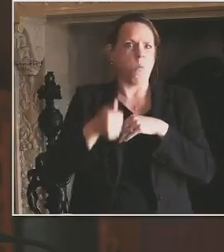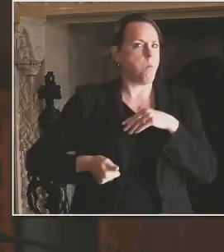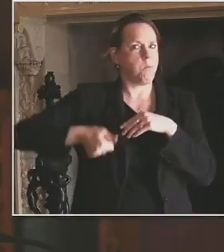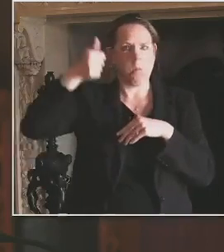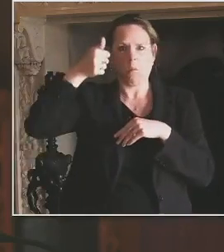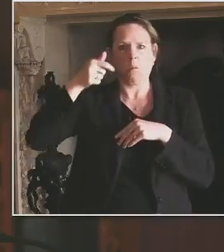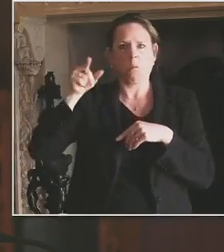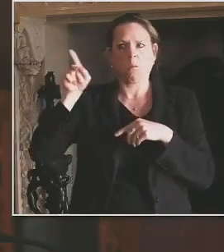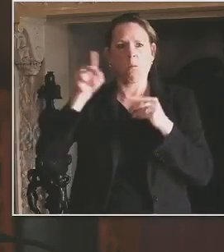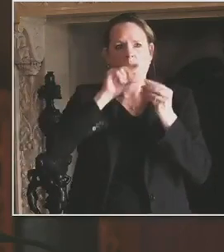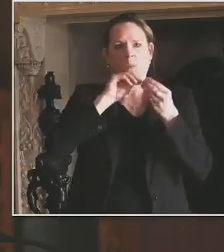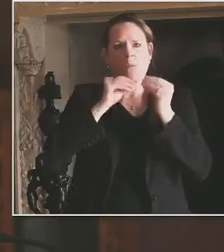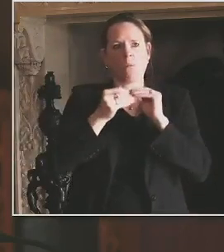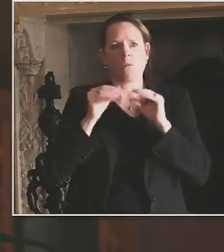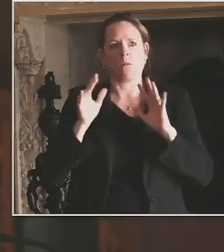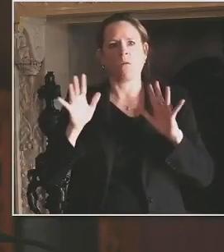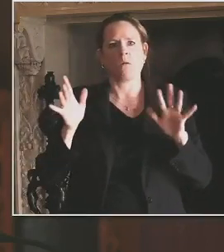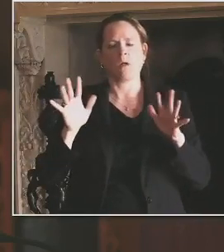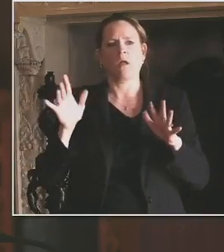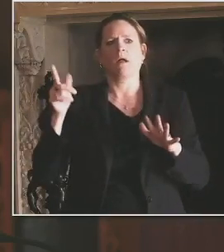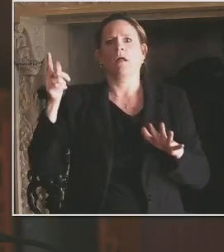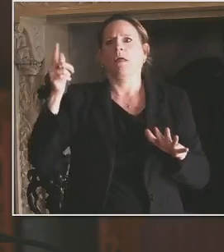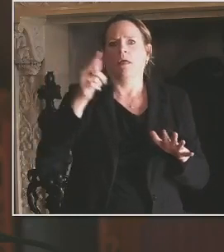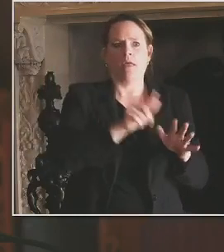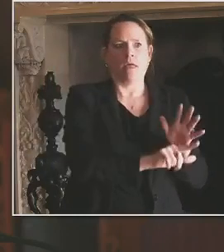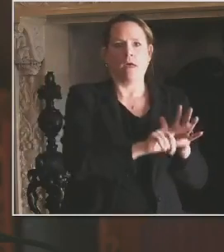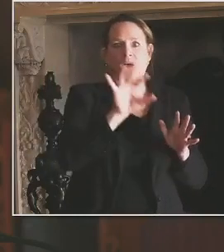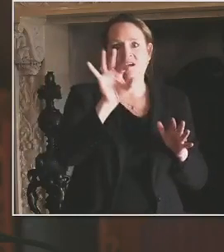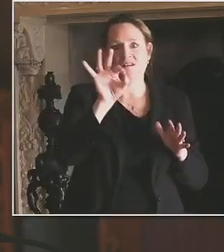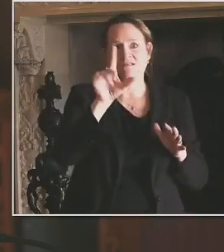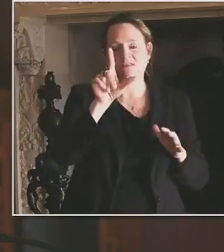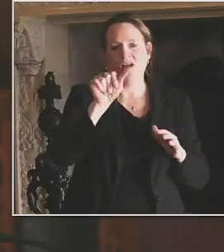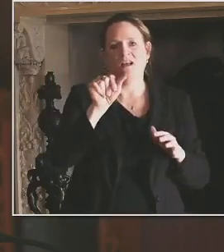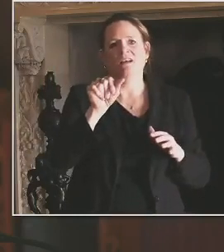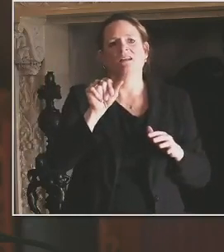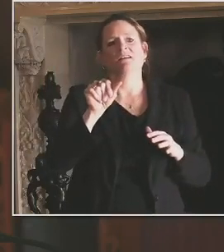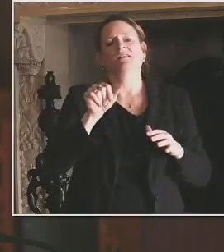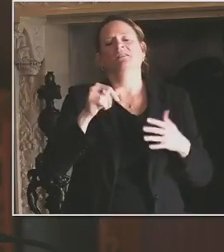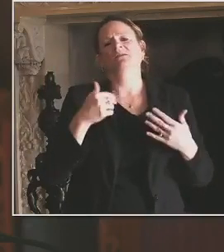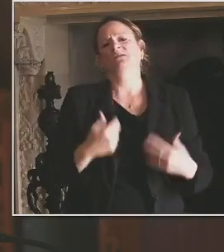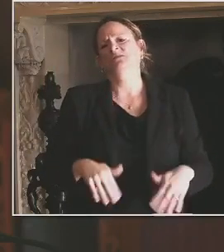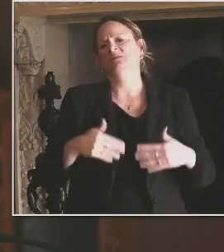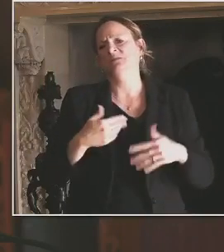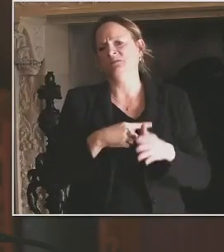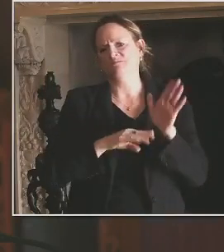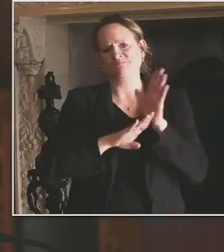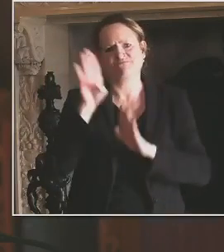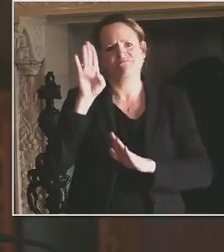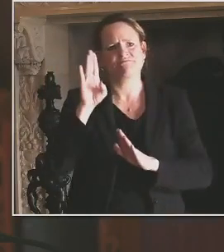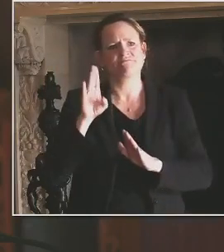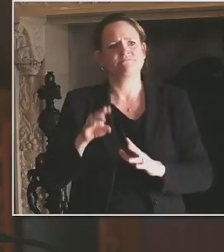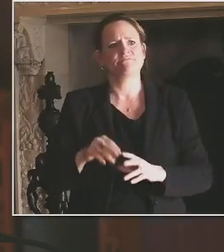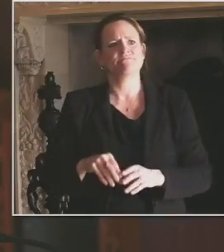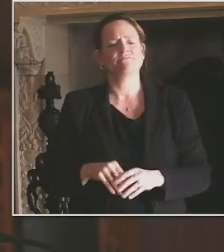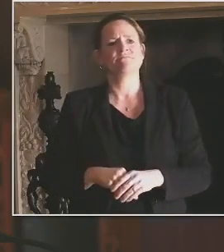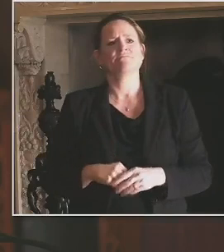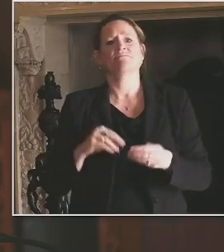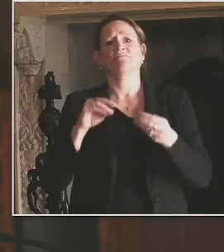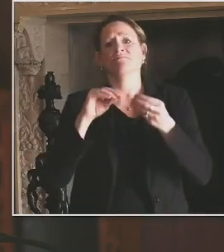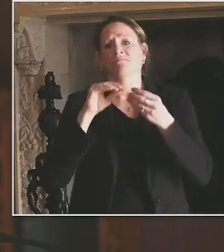and surges that are really taxing their healthcare systems to the point that they are having trouble effectively treating everybody